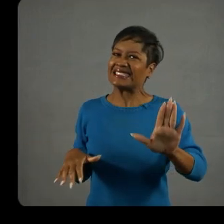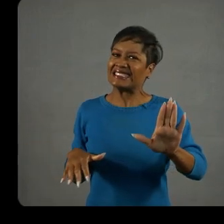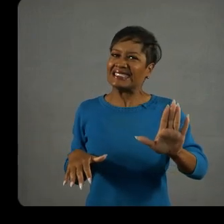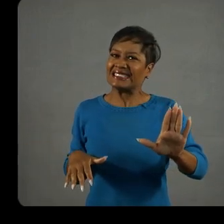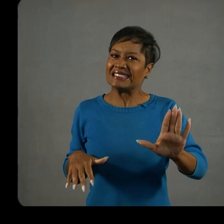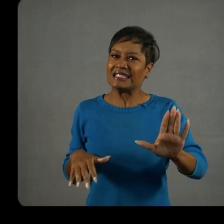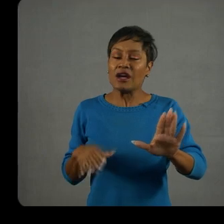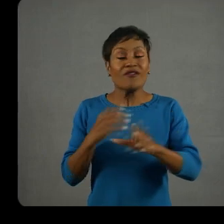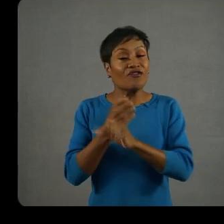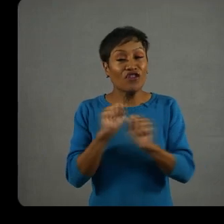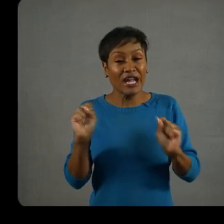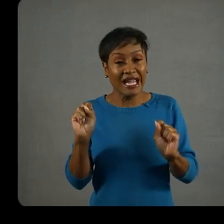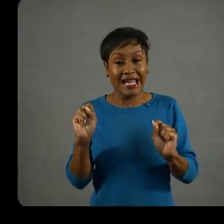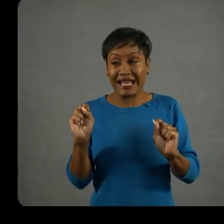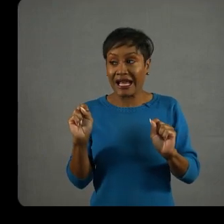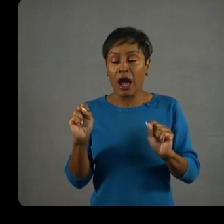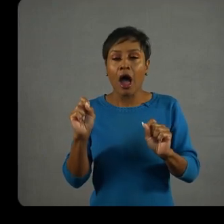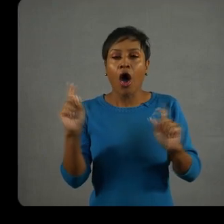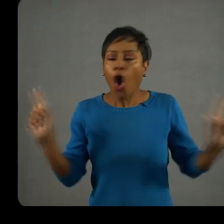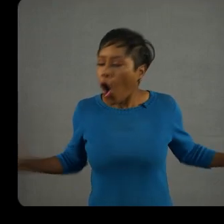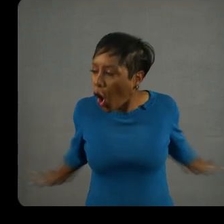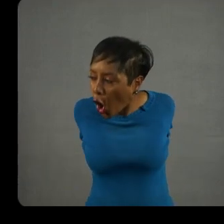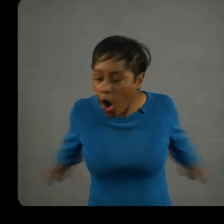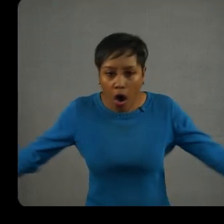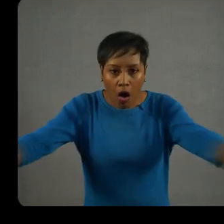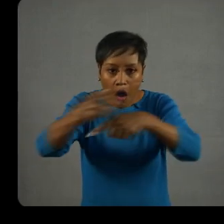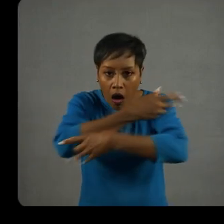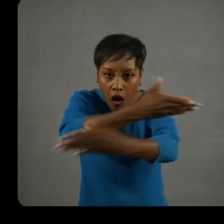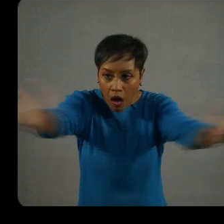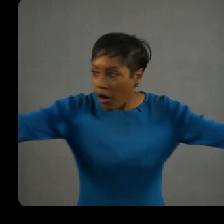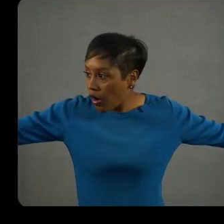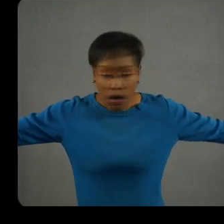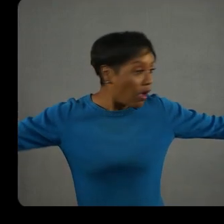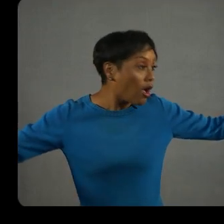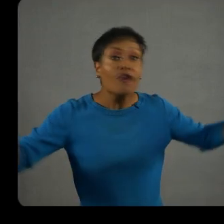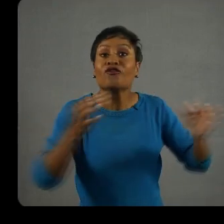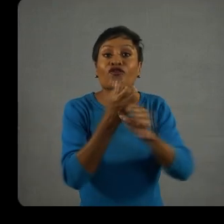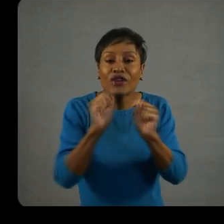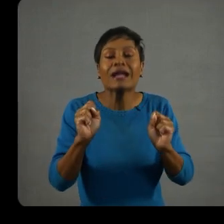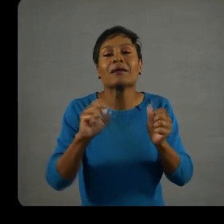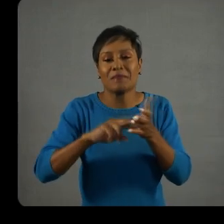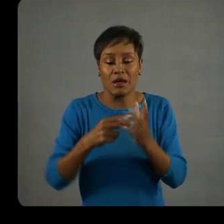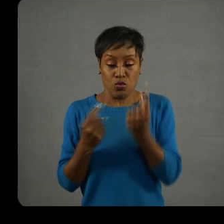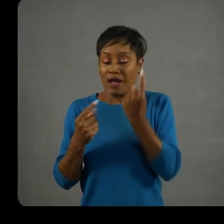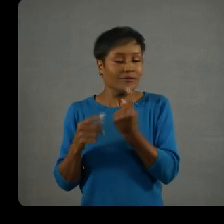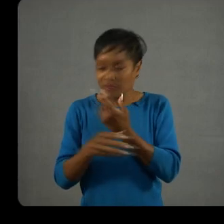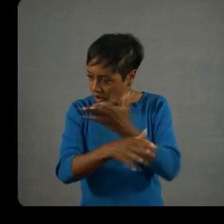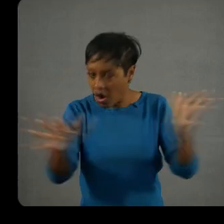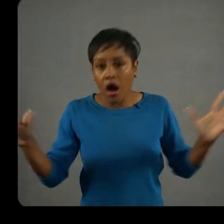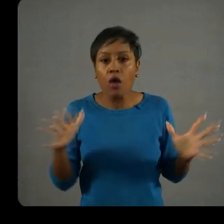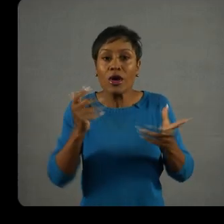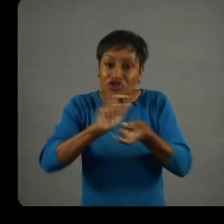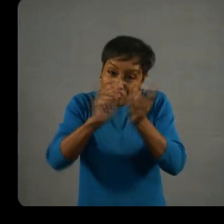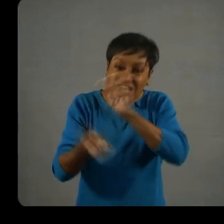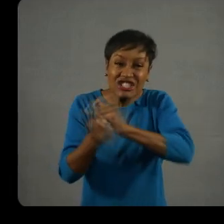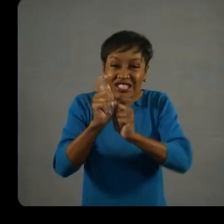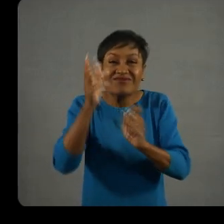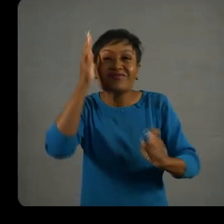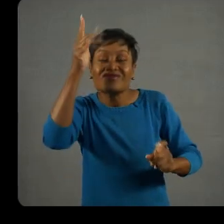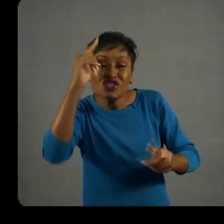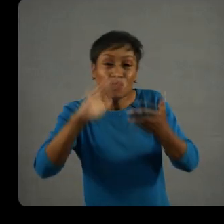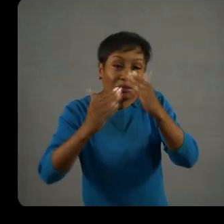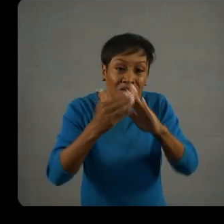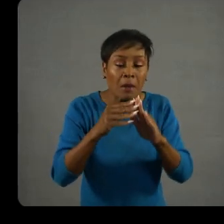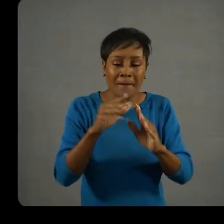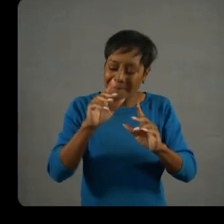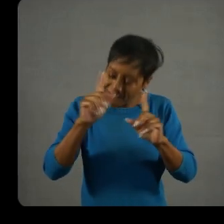is free until everyone is free. Yes. In order for us to create the movements that we need in order to make and affect the kind of changes we want to see in our